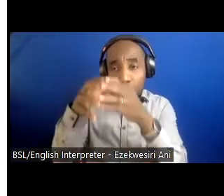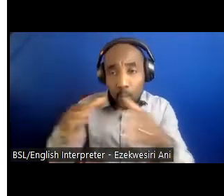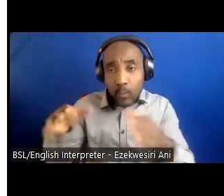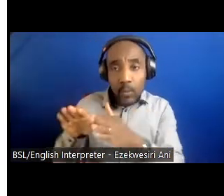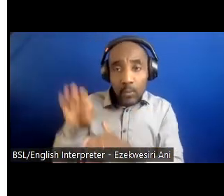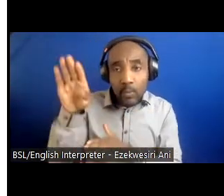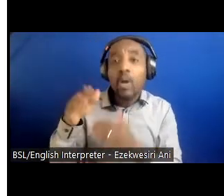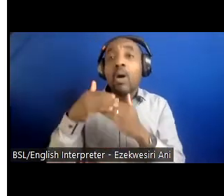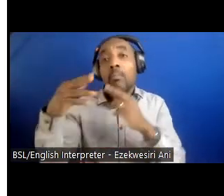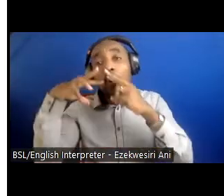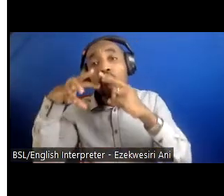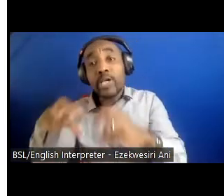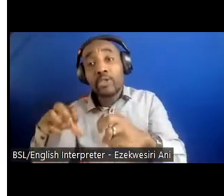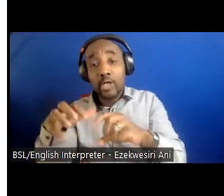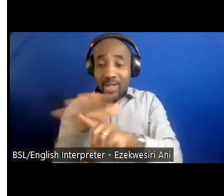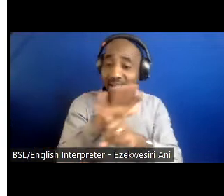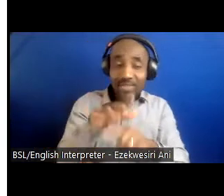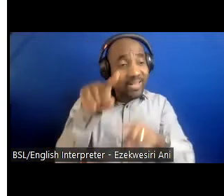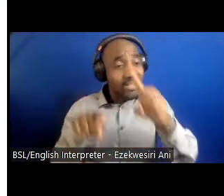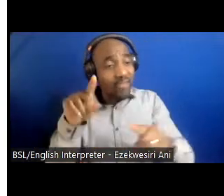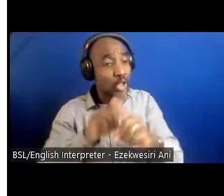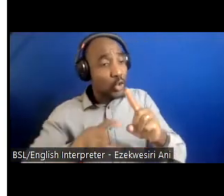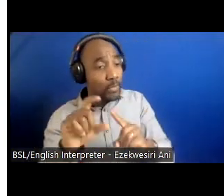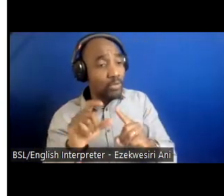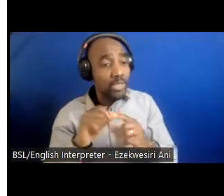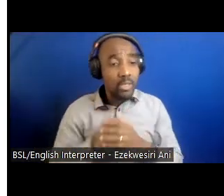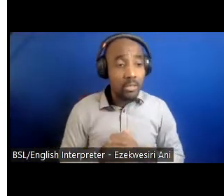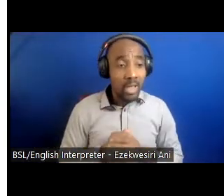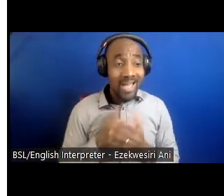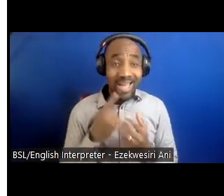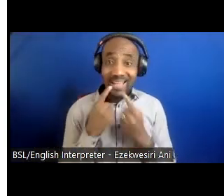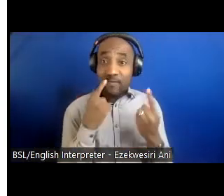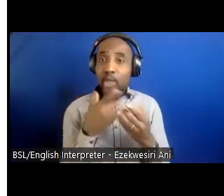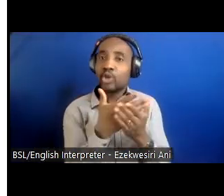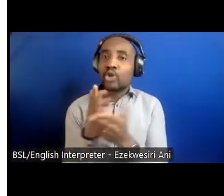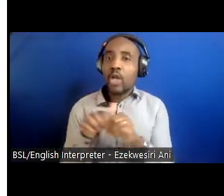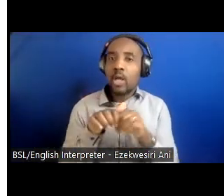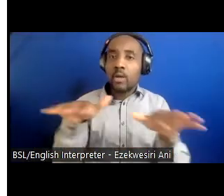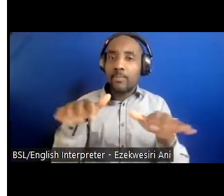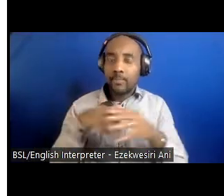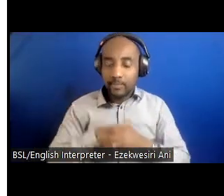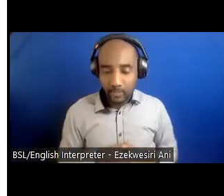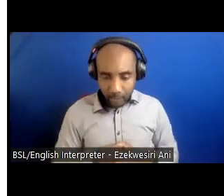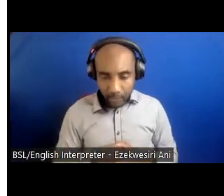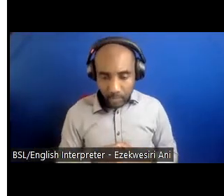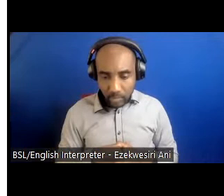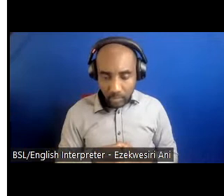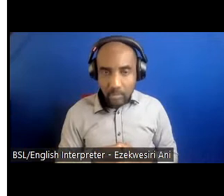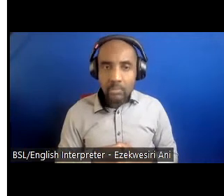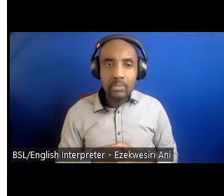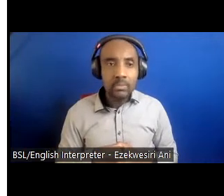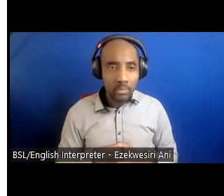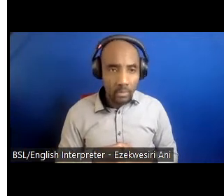further research into ethnically diverse communities and share the findings widely. We will work in partnership